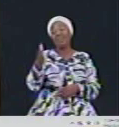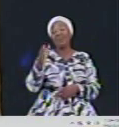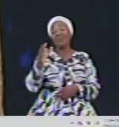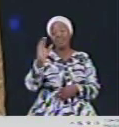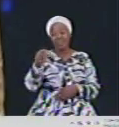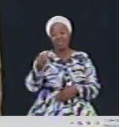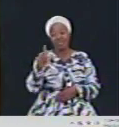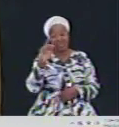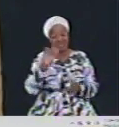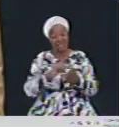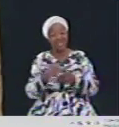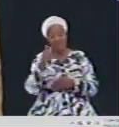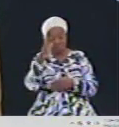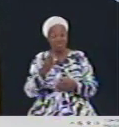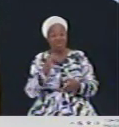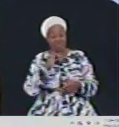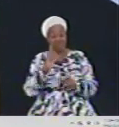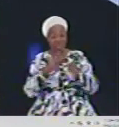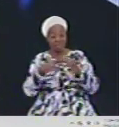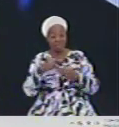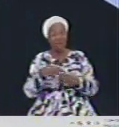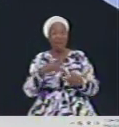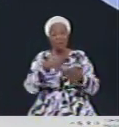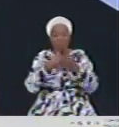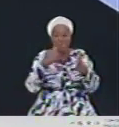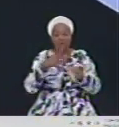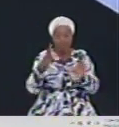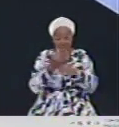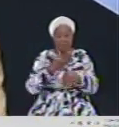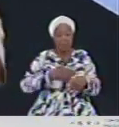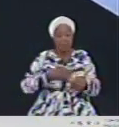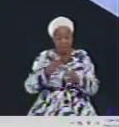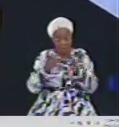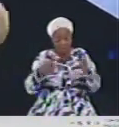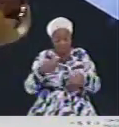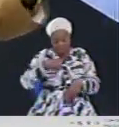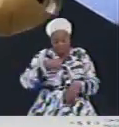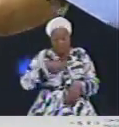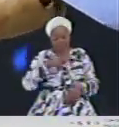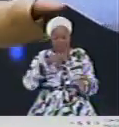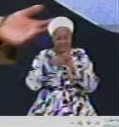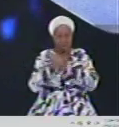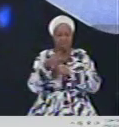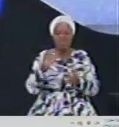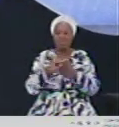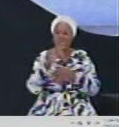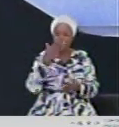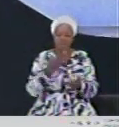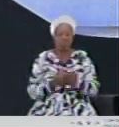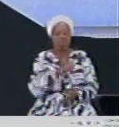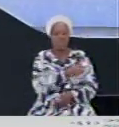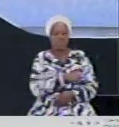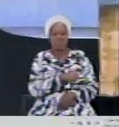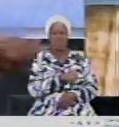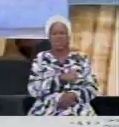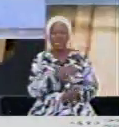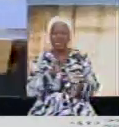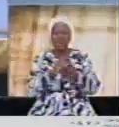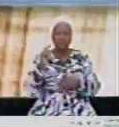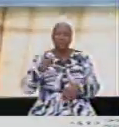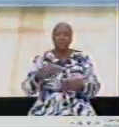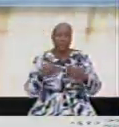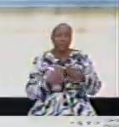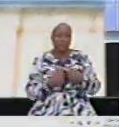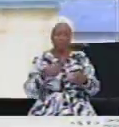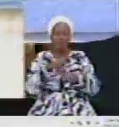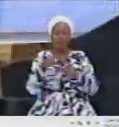Okay, before you allow him to rule and take my place, I will kill him. And that's not the attitude we're to have. When